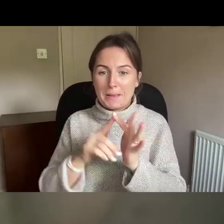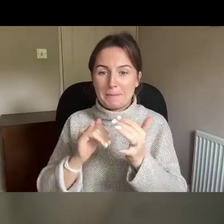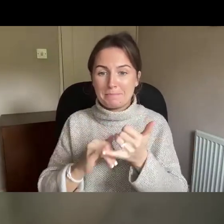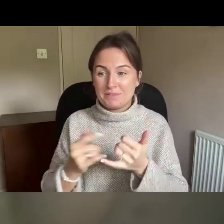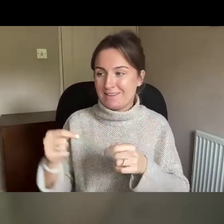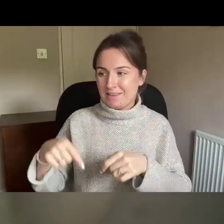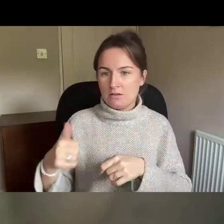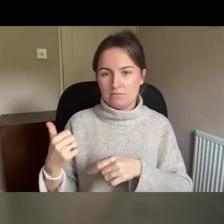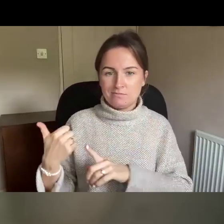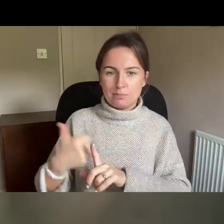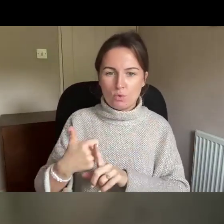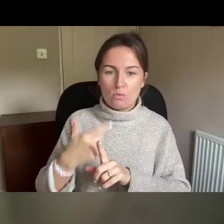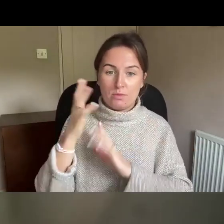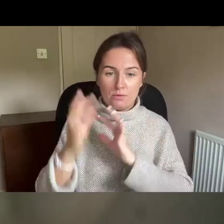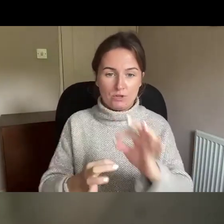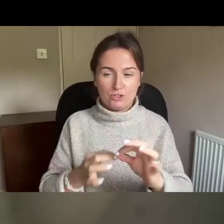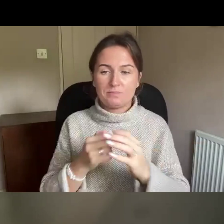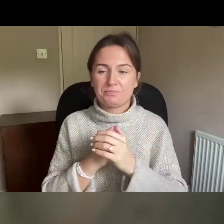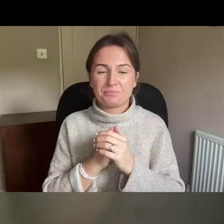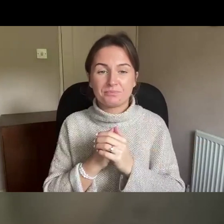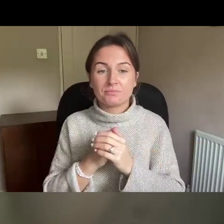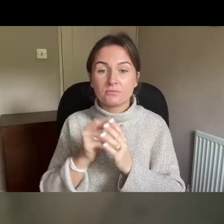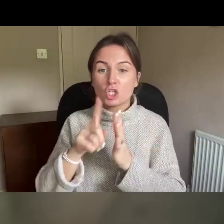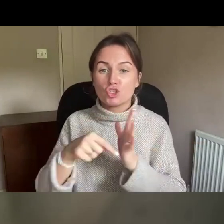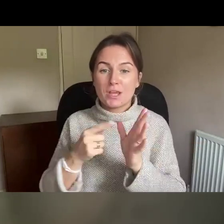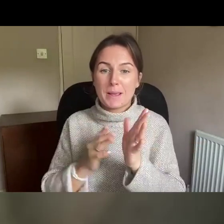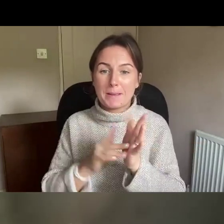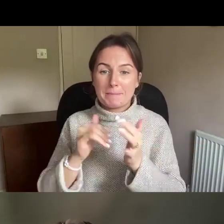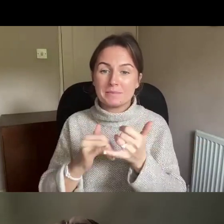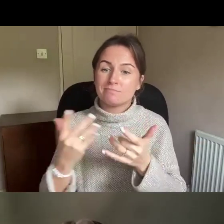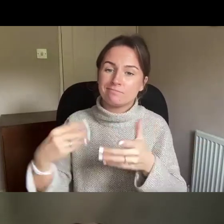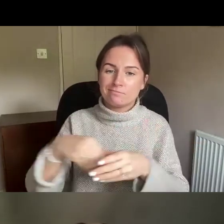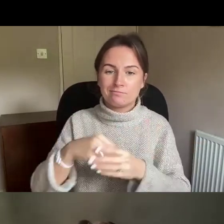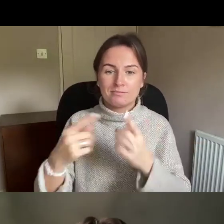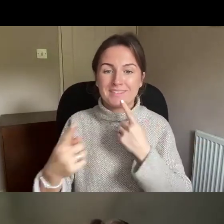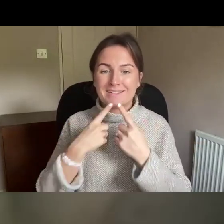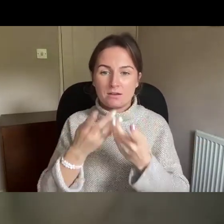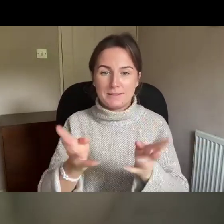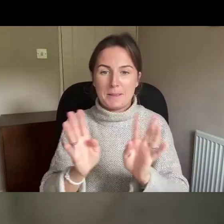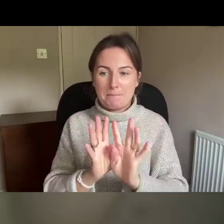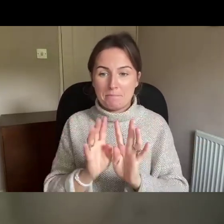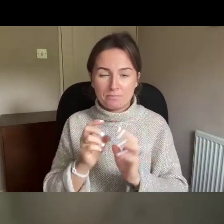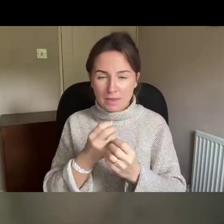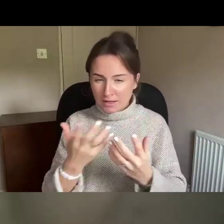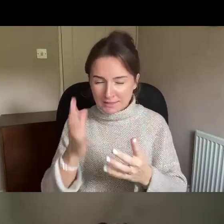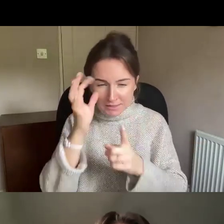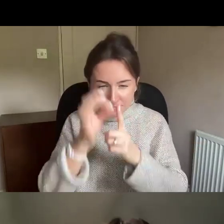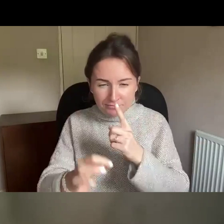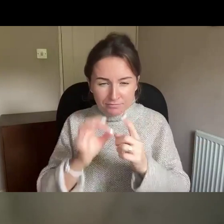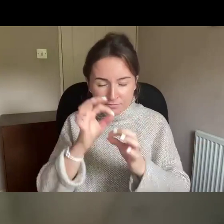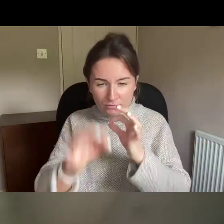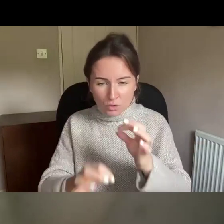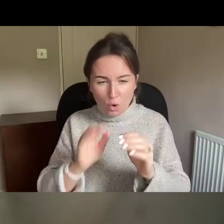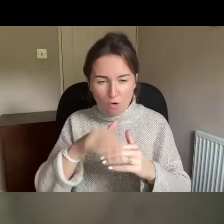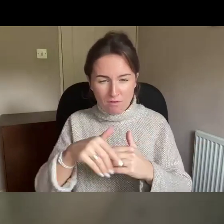well. And James is a member of our data team. So if you've got any specific questions around data or specifics of data,